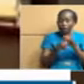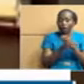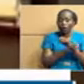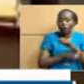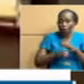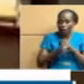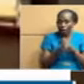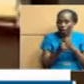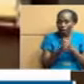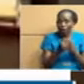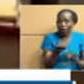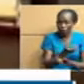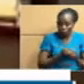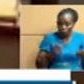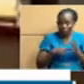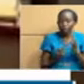then ultimately